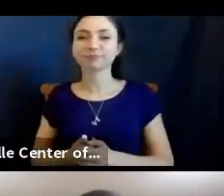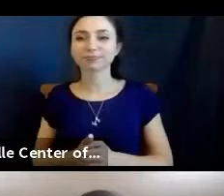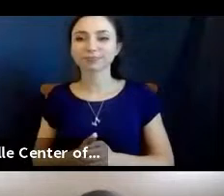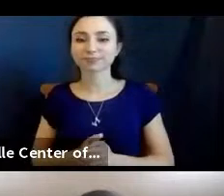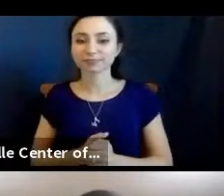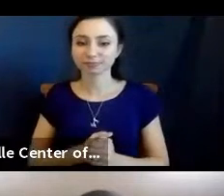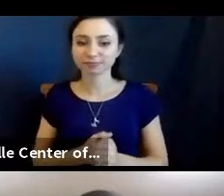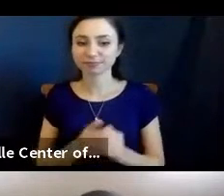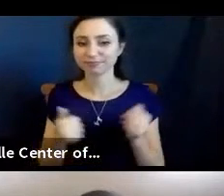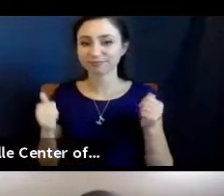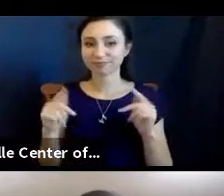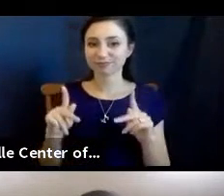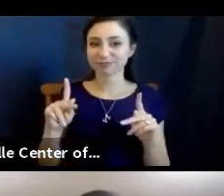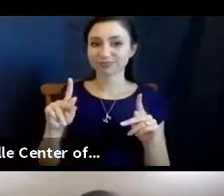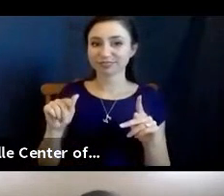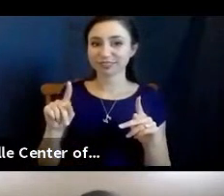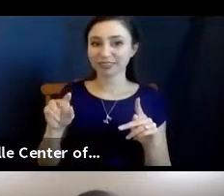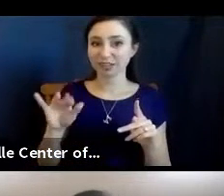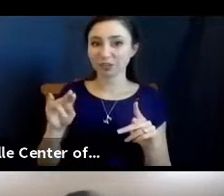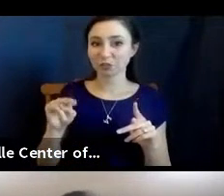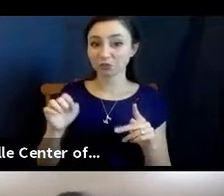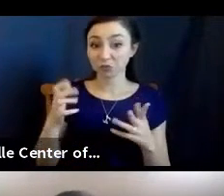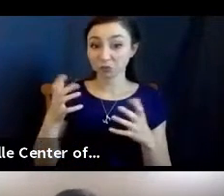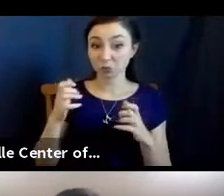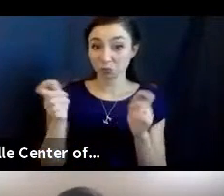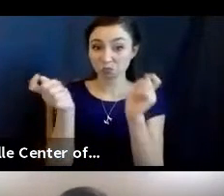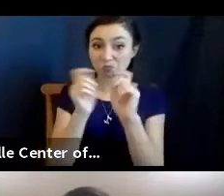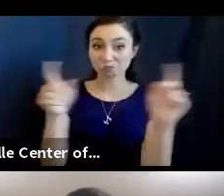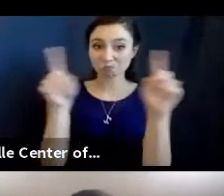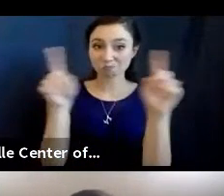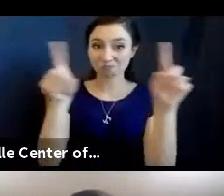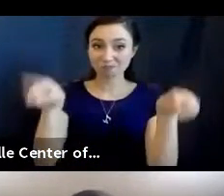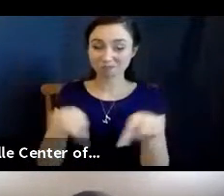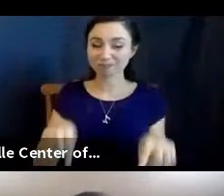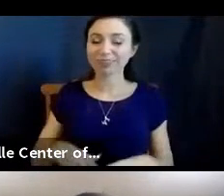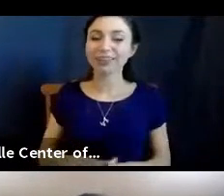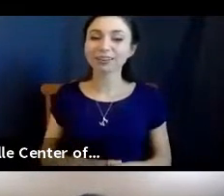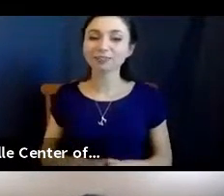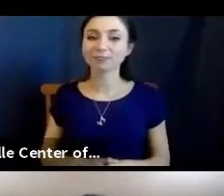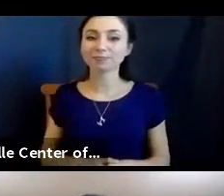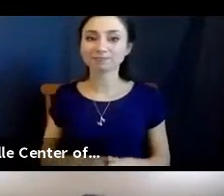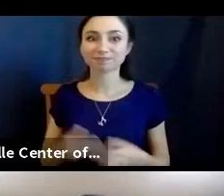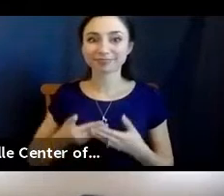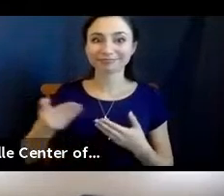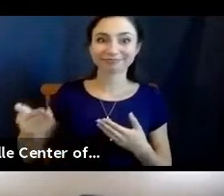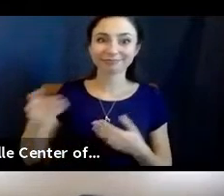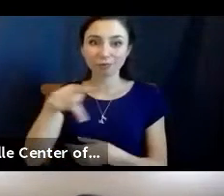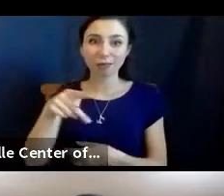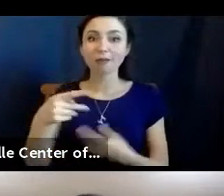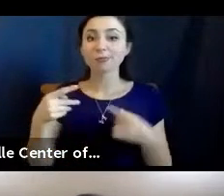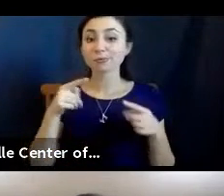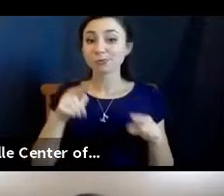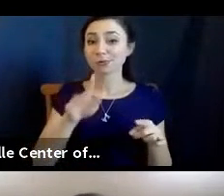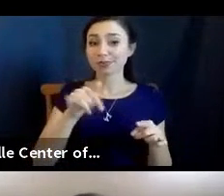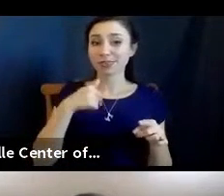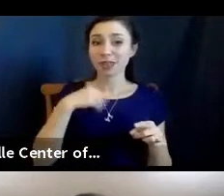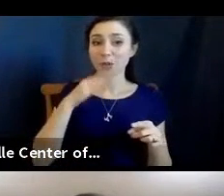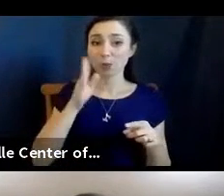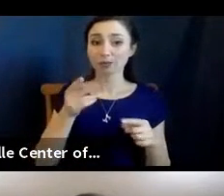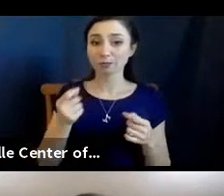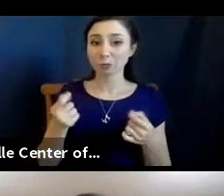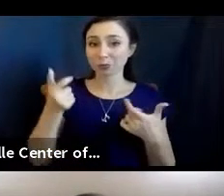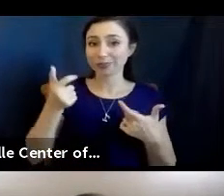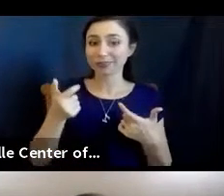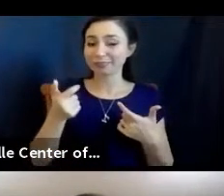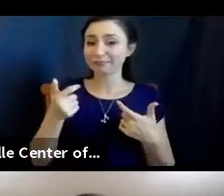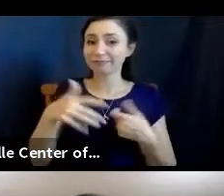I'm going to let Catherine pull up our stuff. Let While she's doing that, I'll just kind of run down our local